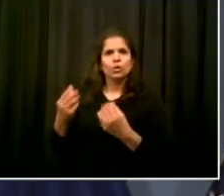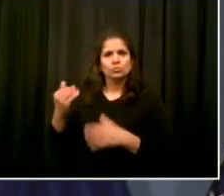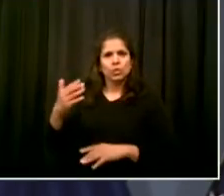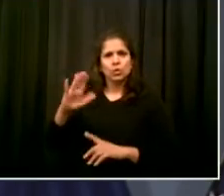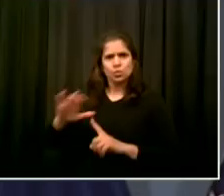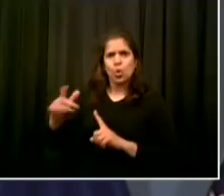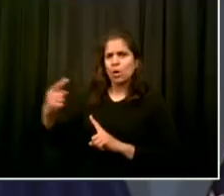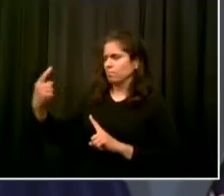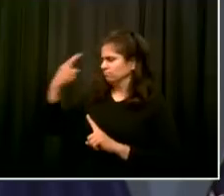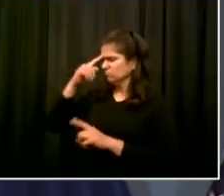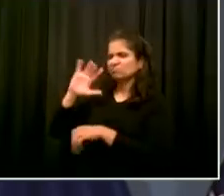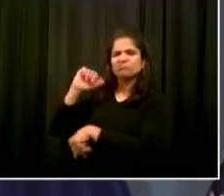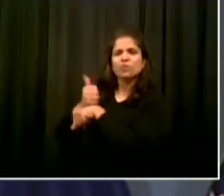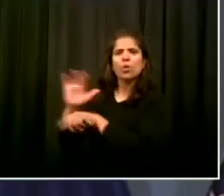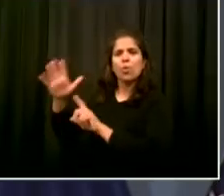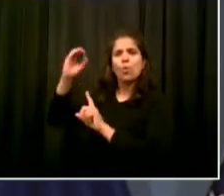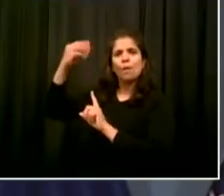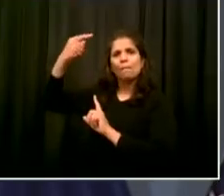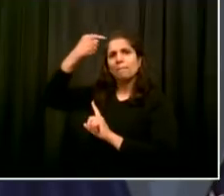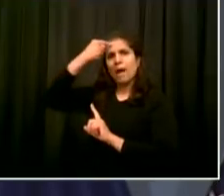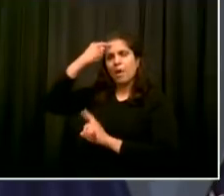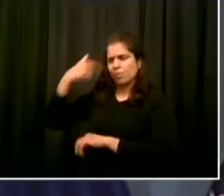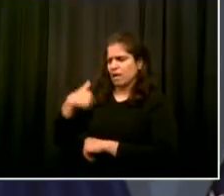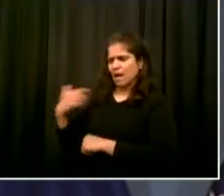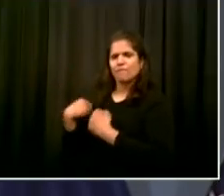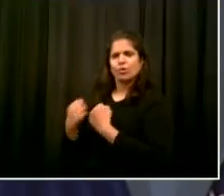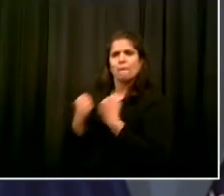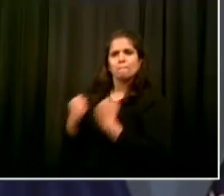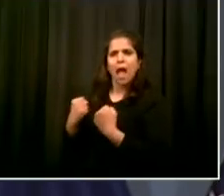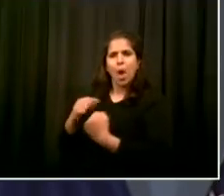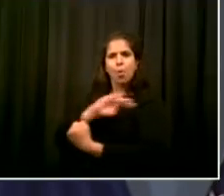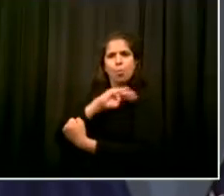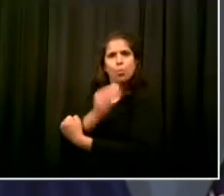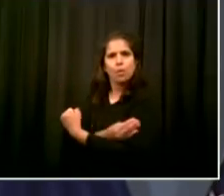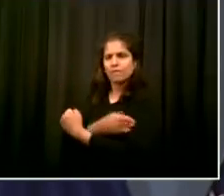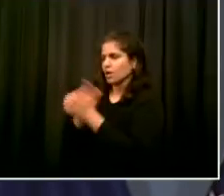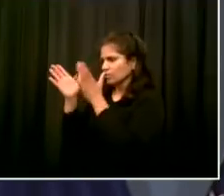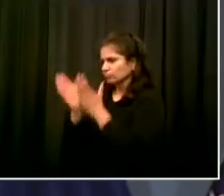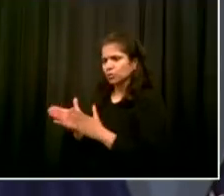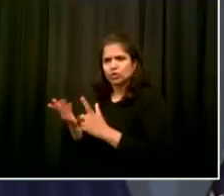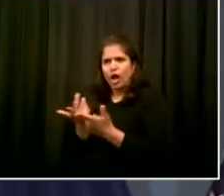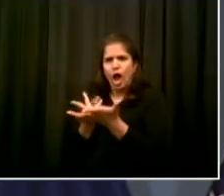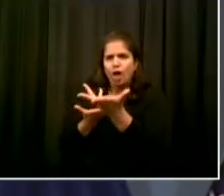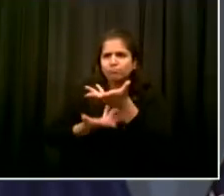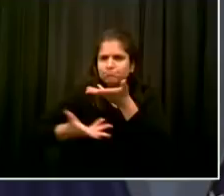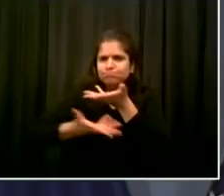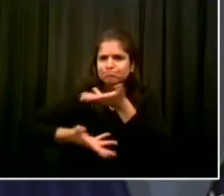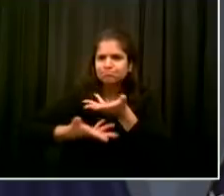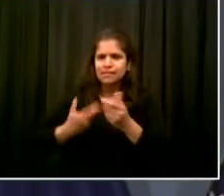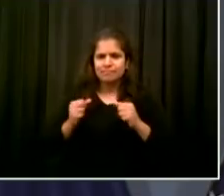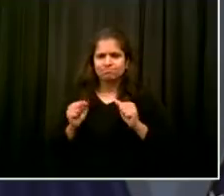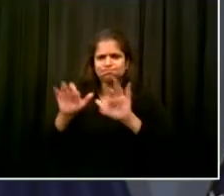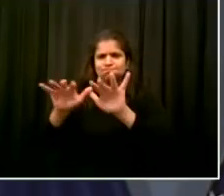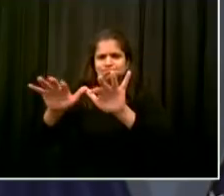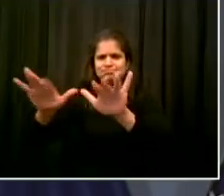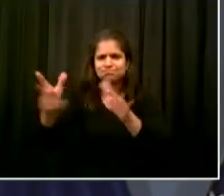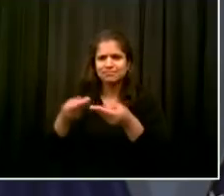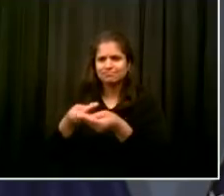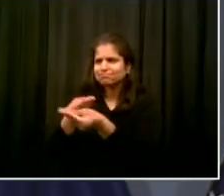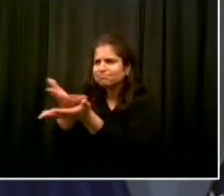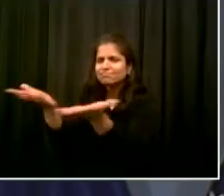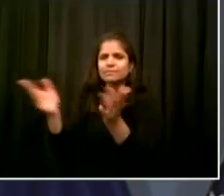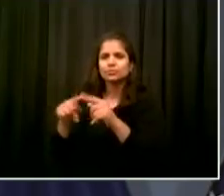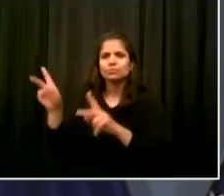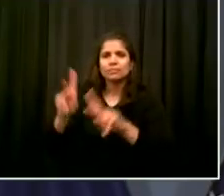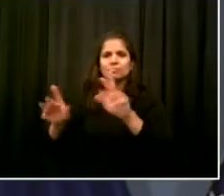in the history of the world of nonviolence overcoming violence. This is one of them, and it's happening in our time. So my